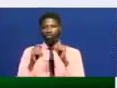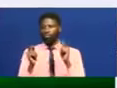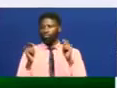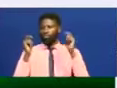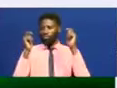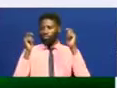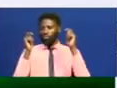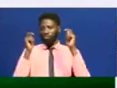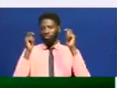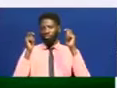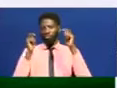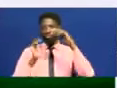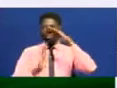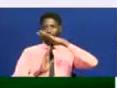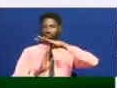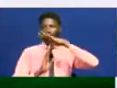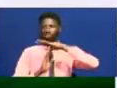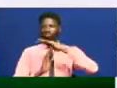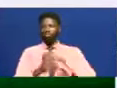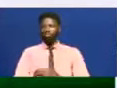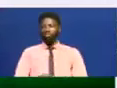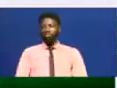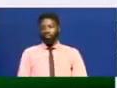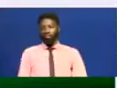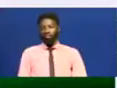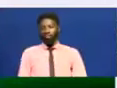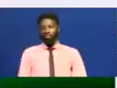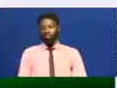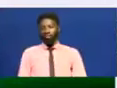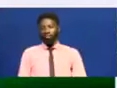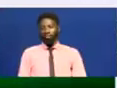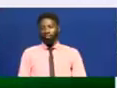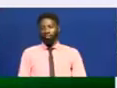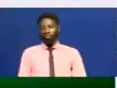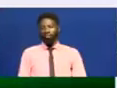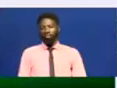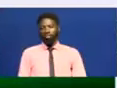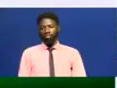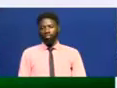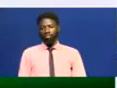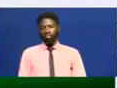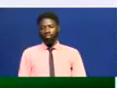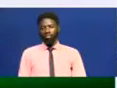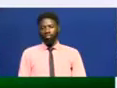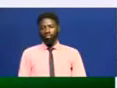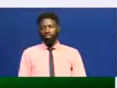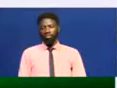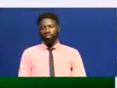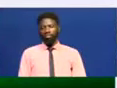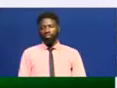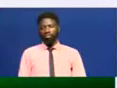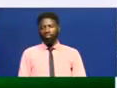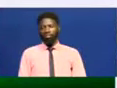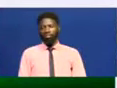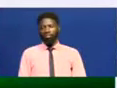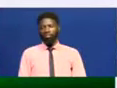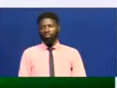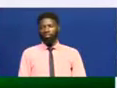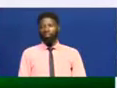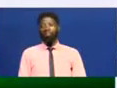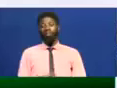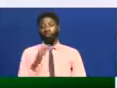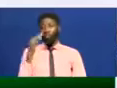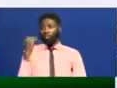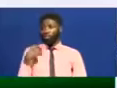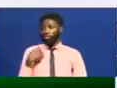board. It's used in field of football to do substitute. The reason why I came up